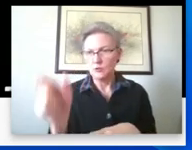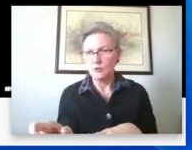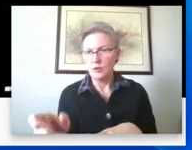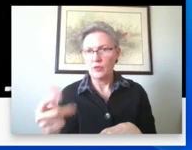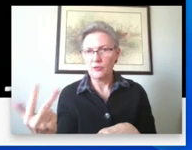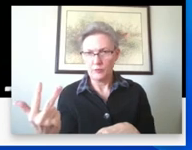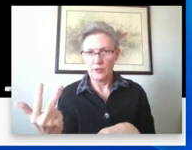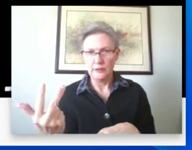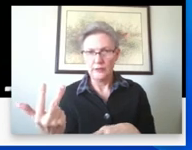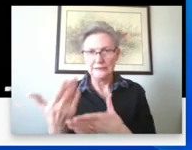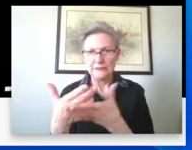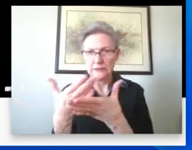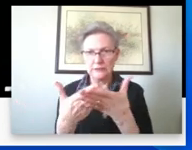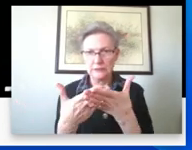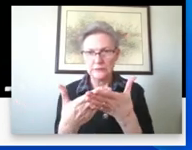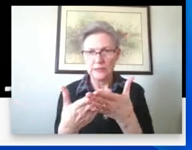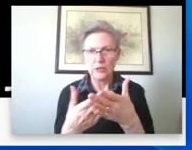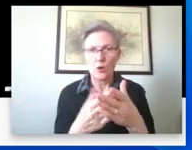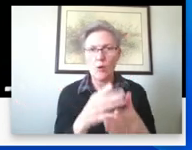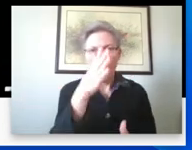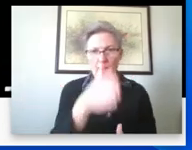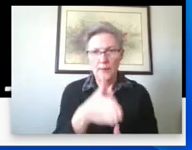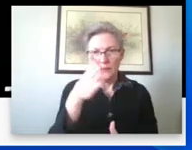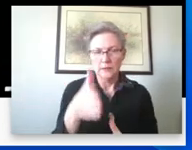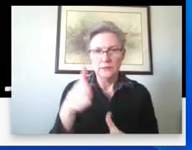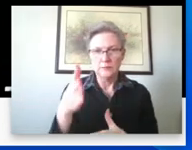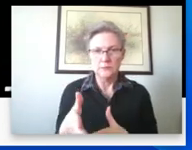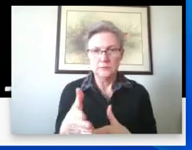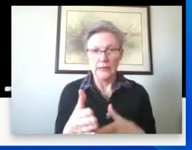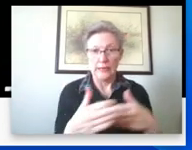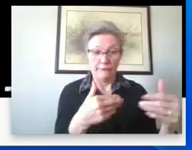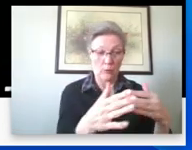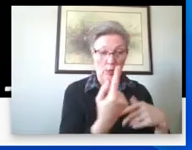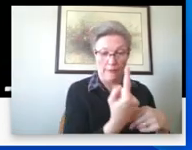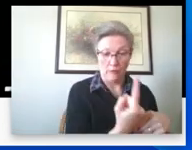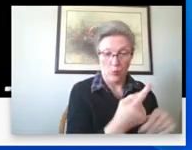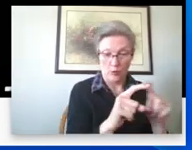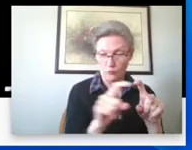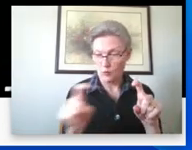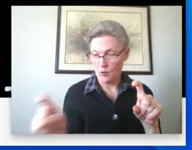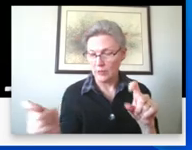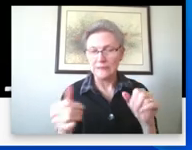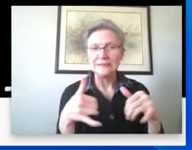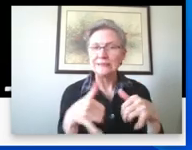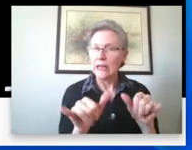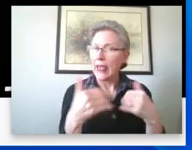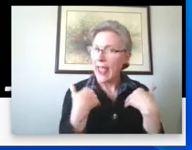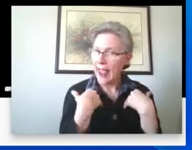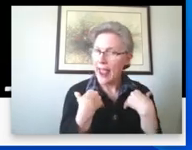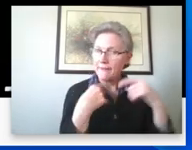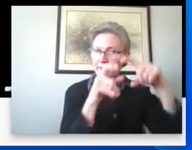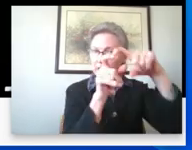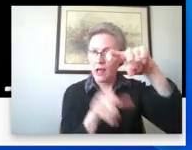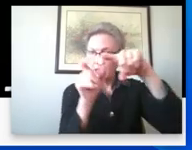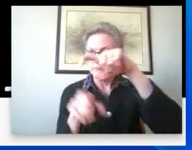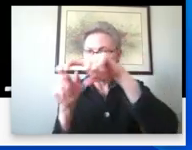2, 3 columns. So even though I have 1 row, it's still possible to have